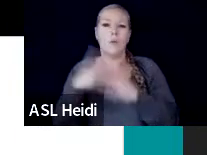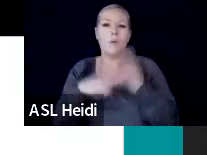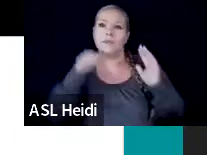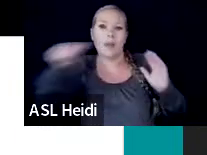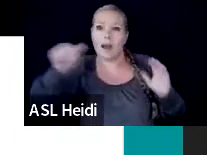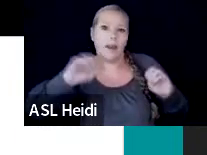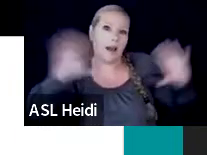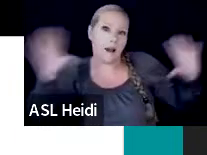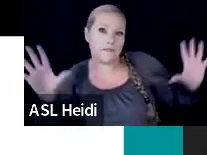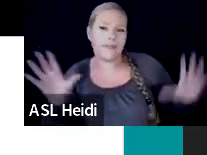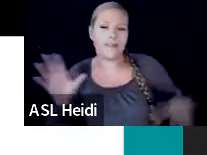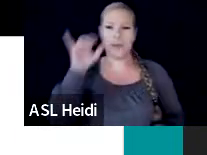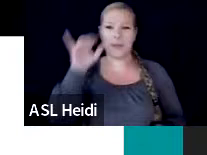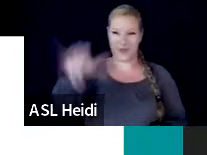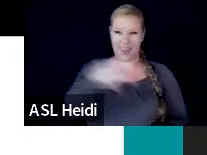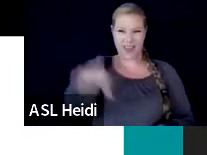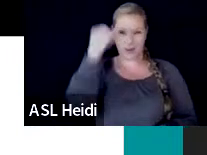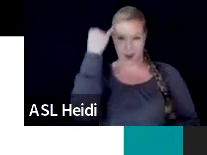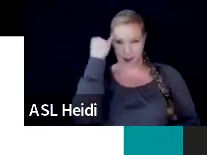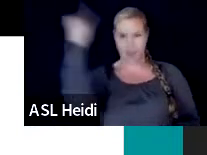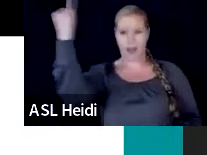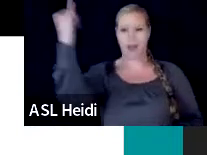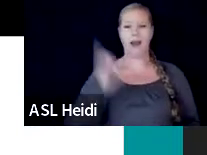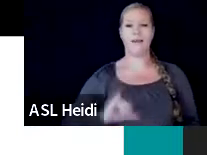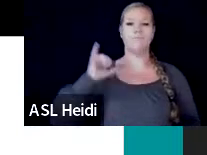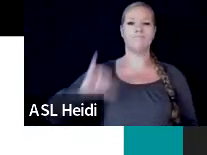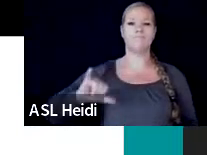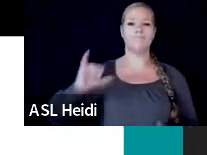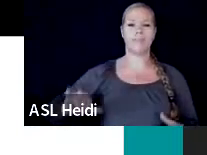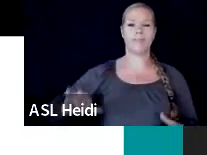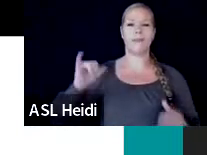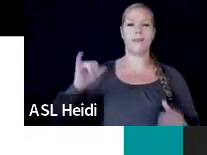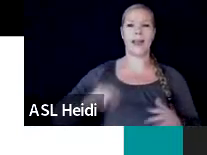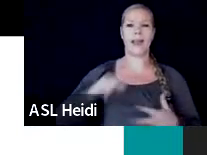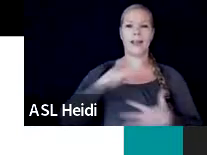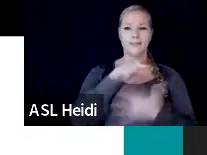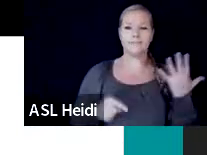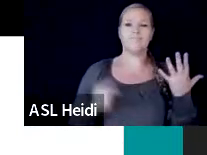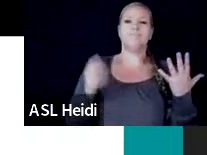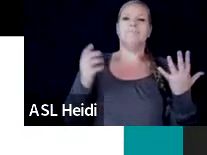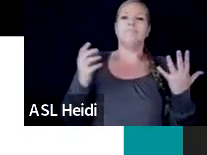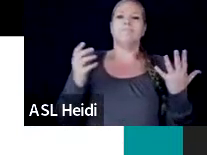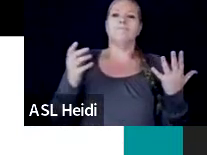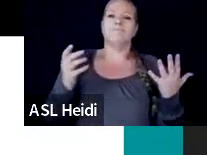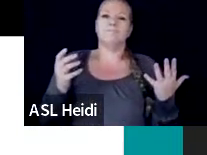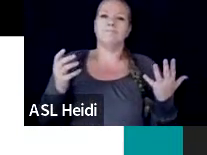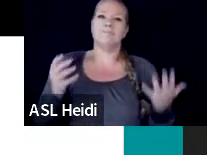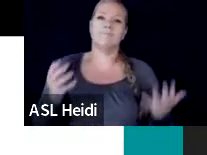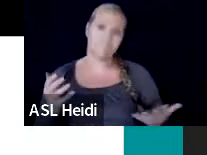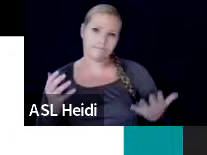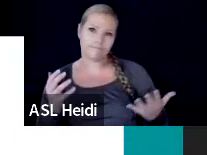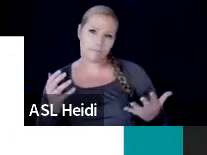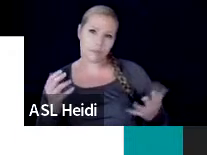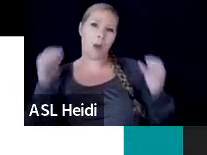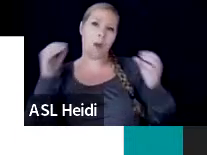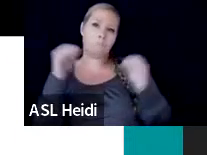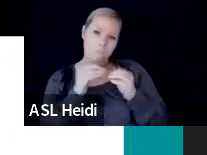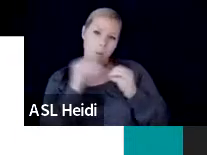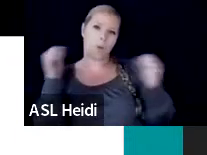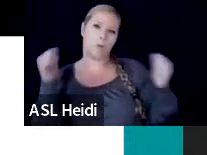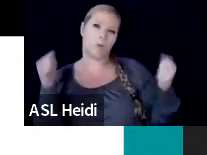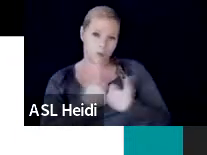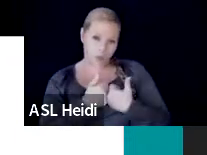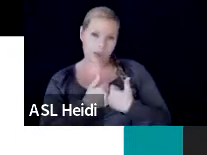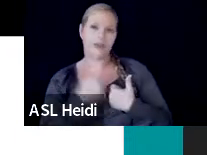the topics that are a little bit more difficult for the program to navigate. And again, it's